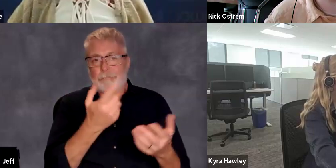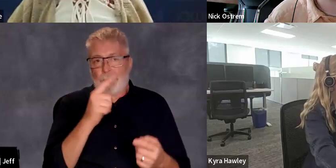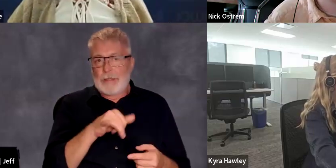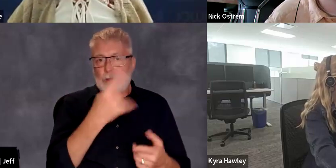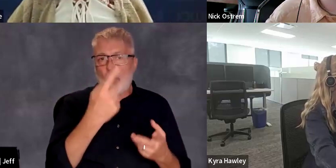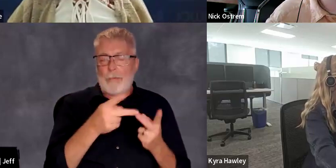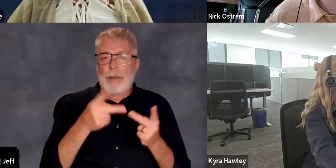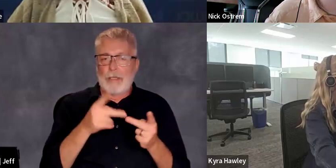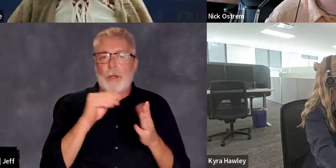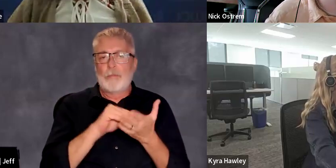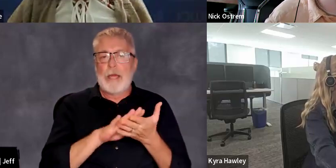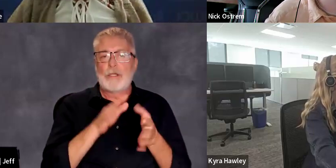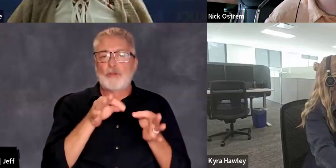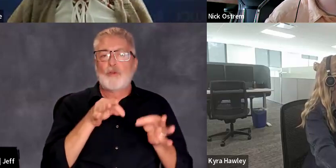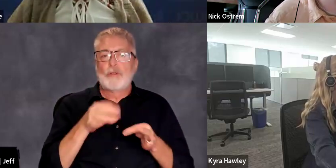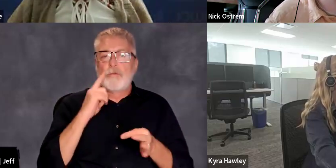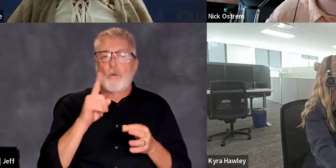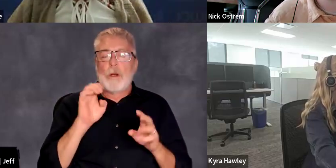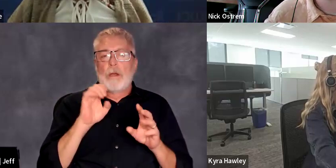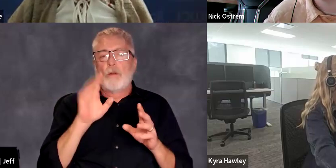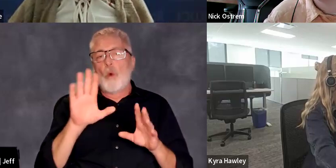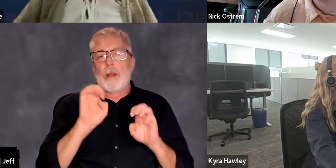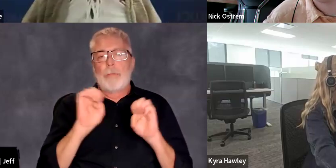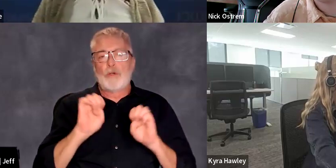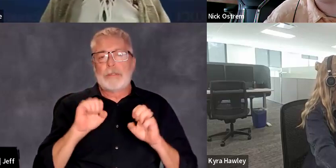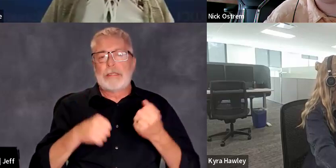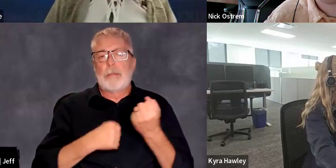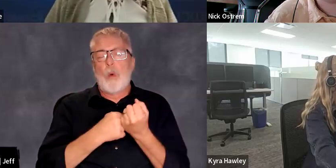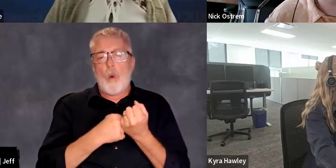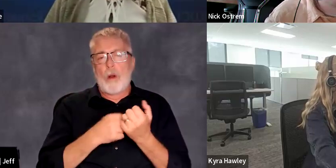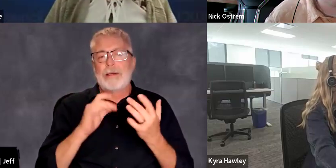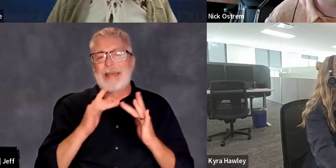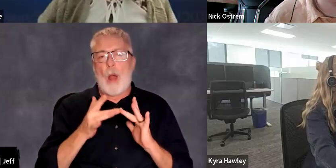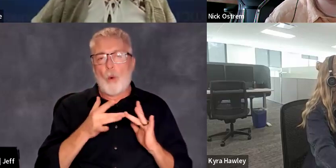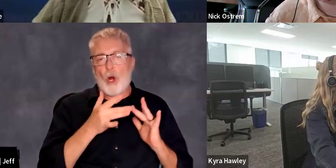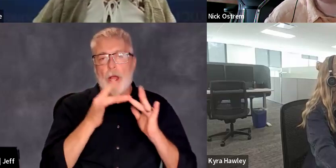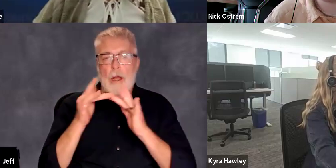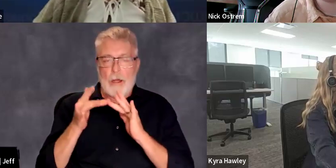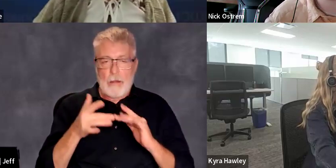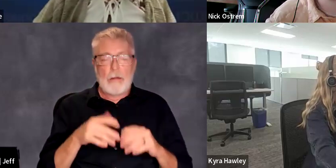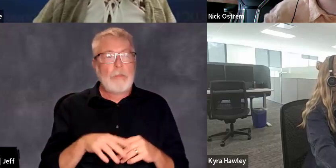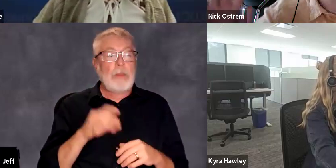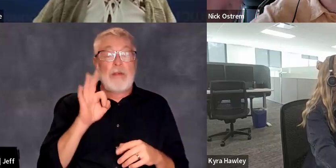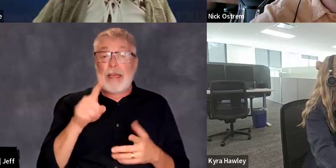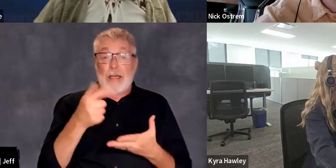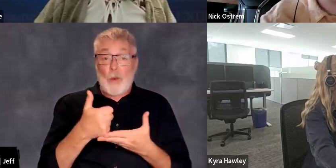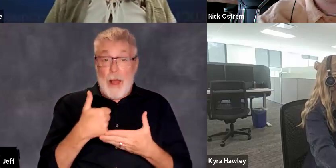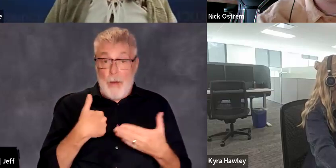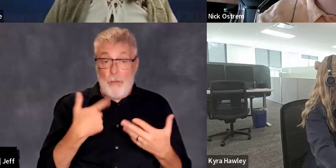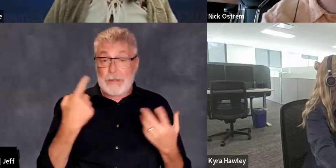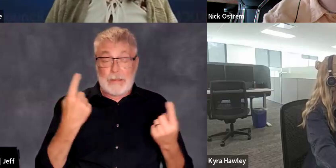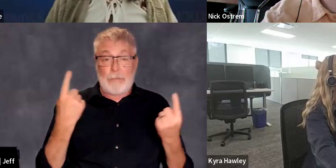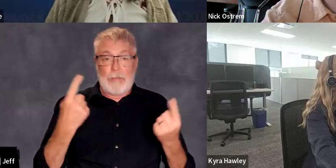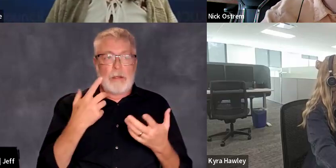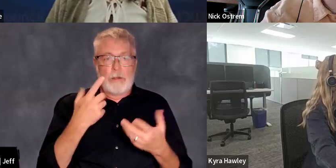where you can put instructions for your emergency support network members. If they may need to help you with anything, you